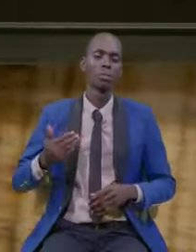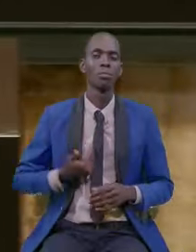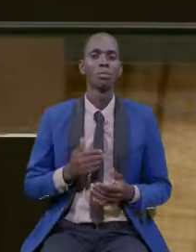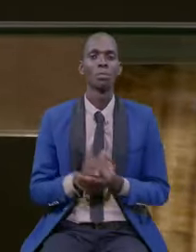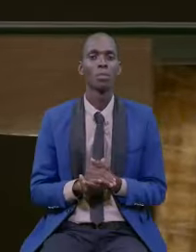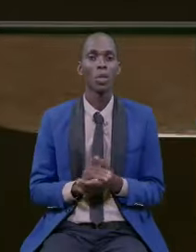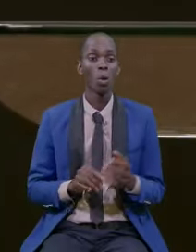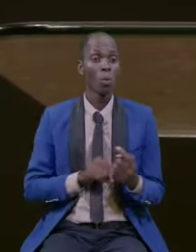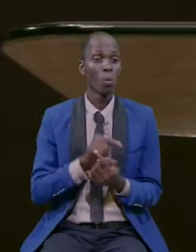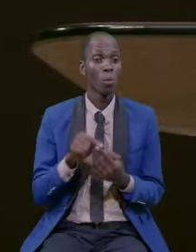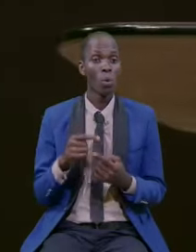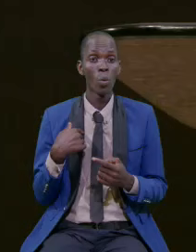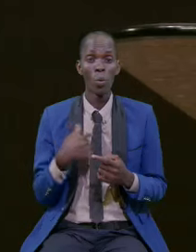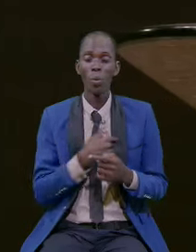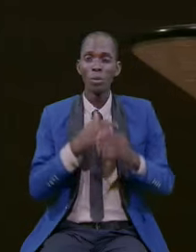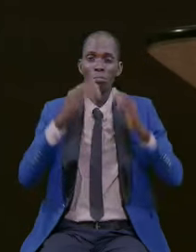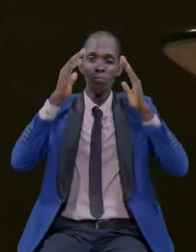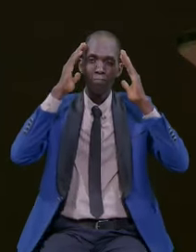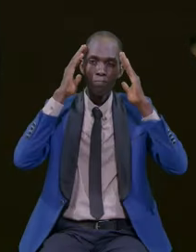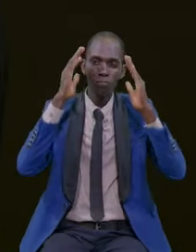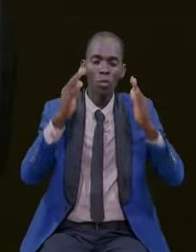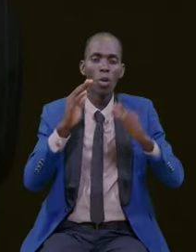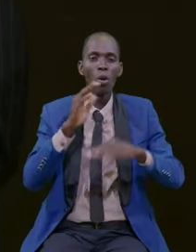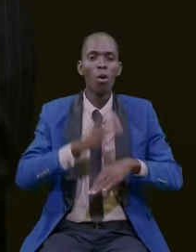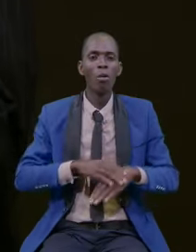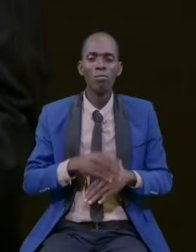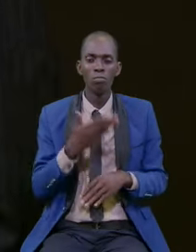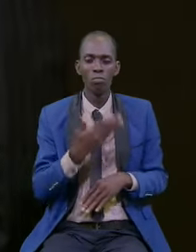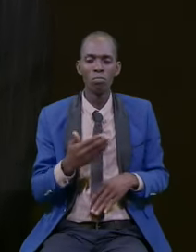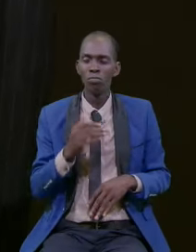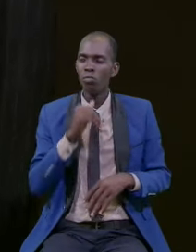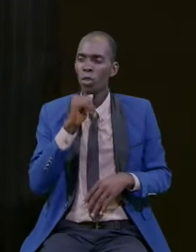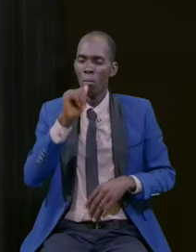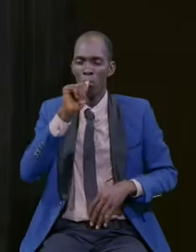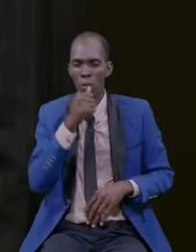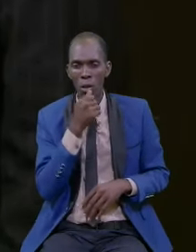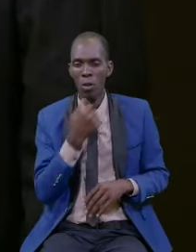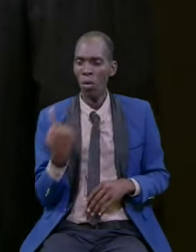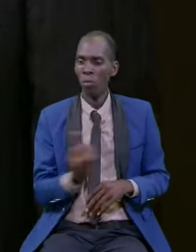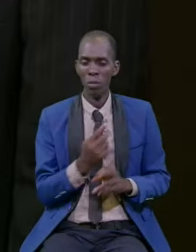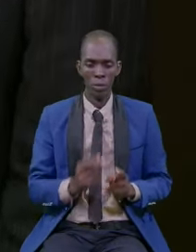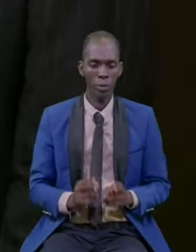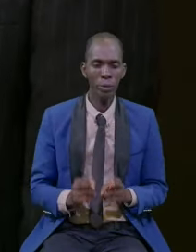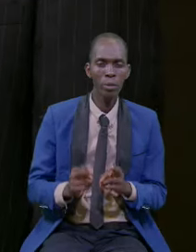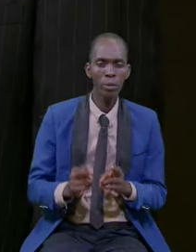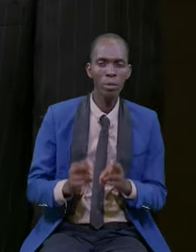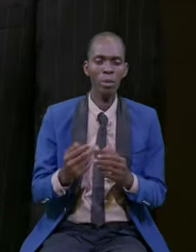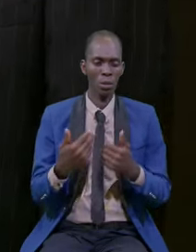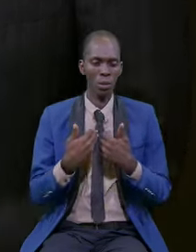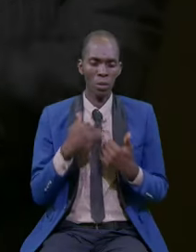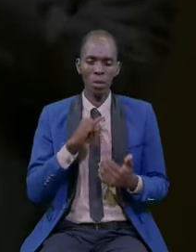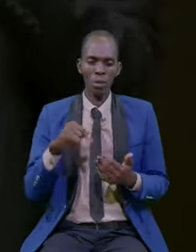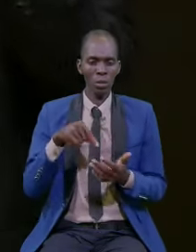we concentrate on impatiently, hurriedly having the things of this